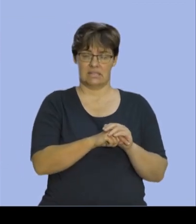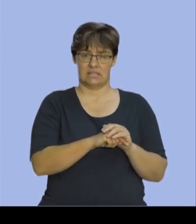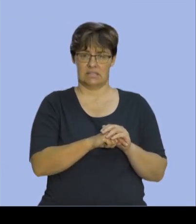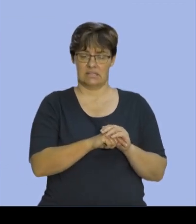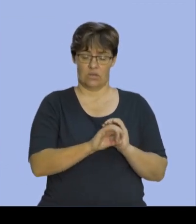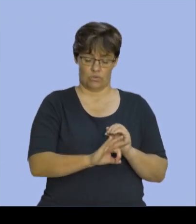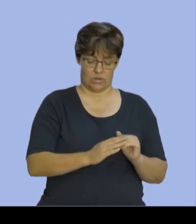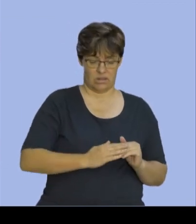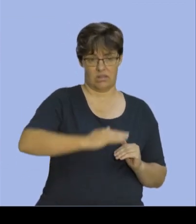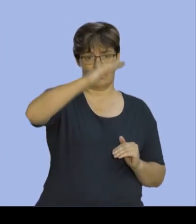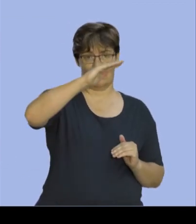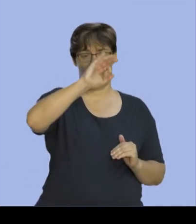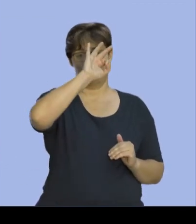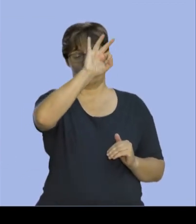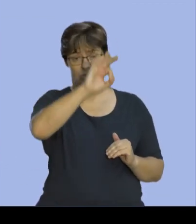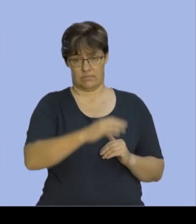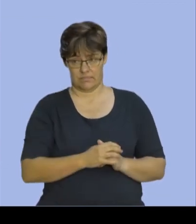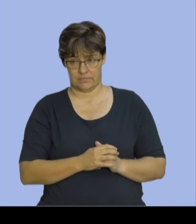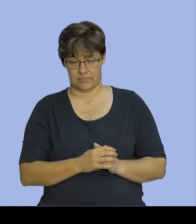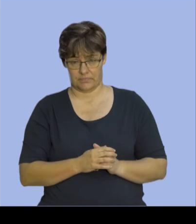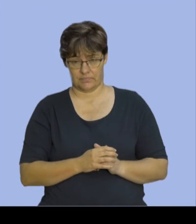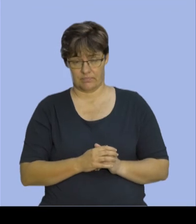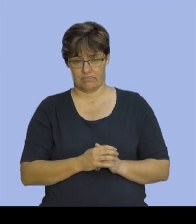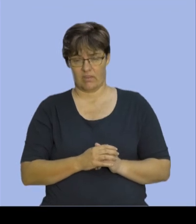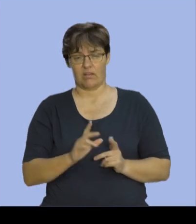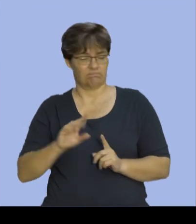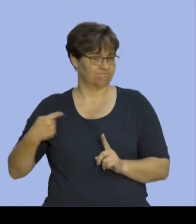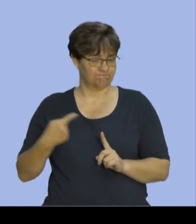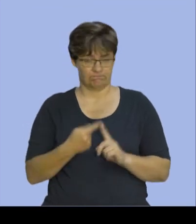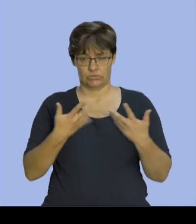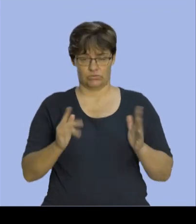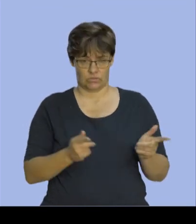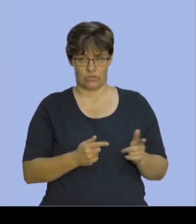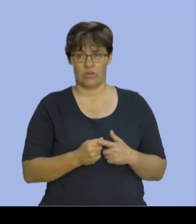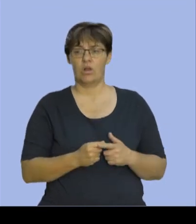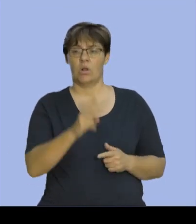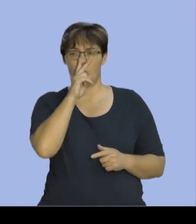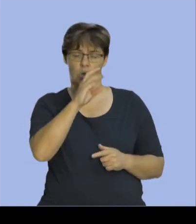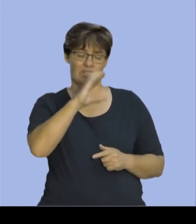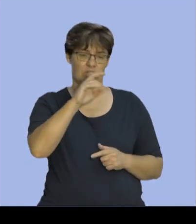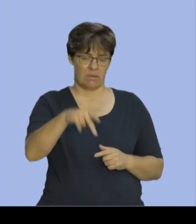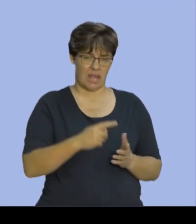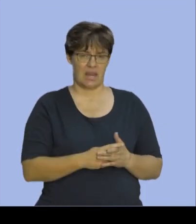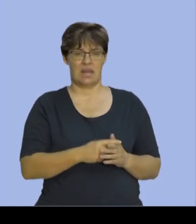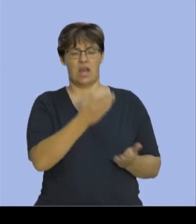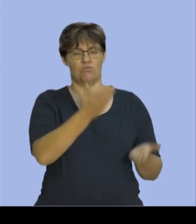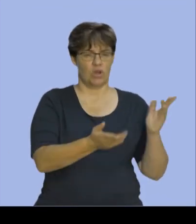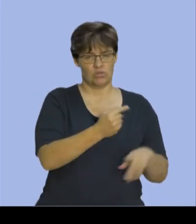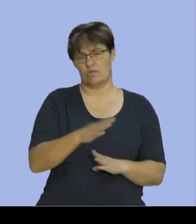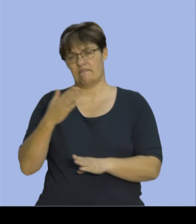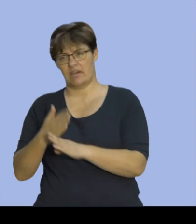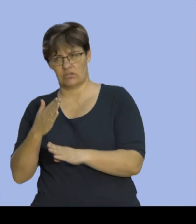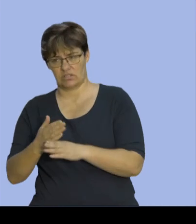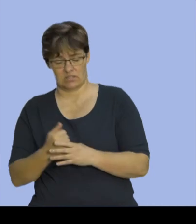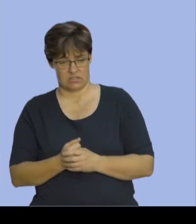+3. So far, guys, this is all that we've done. We've looked at the Cartesian plane, the ratios, and the functions.